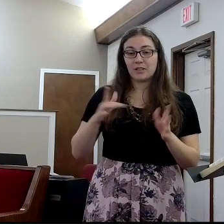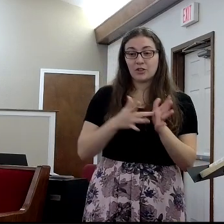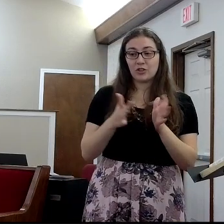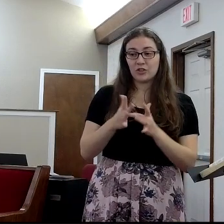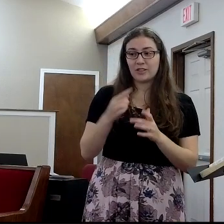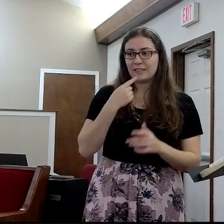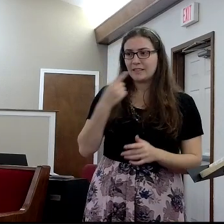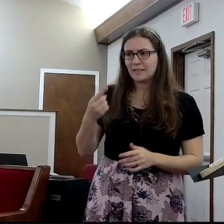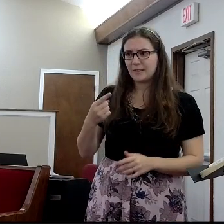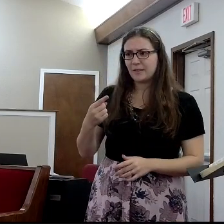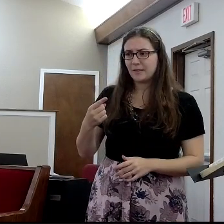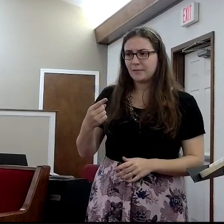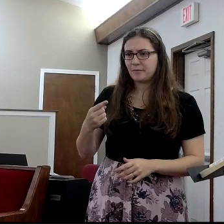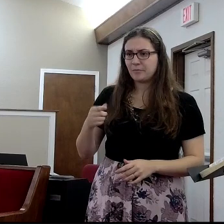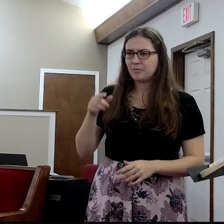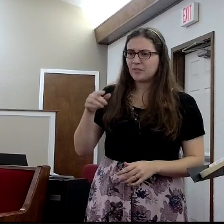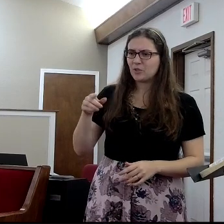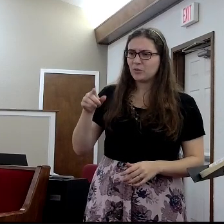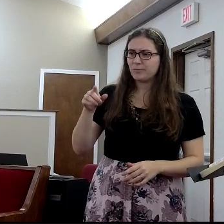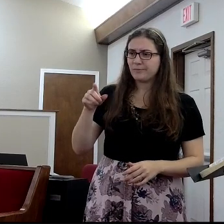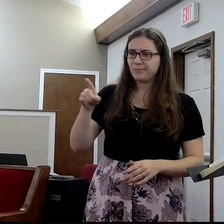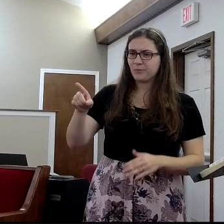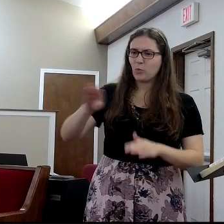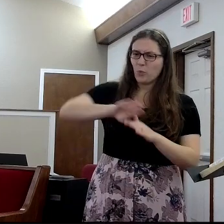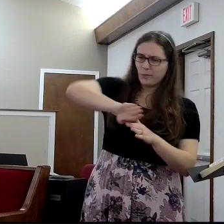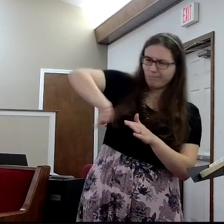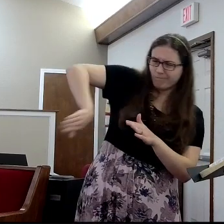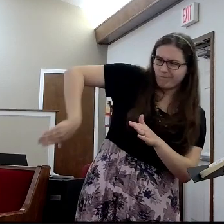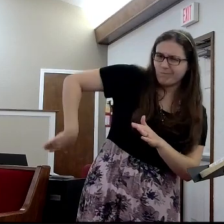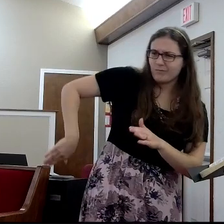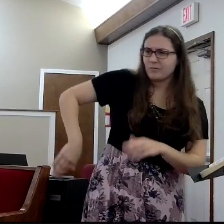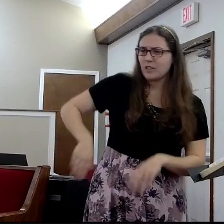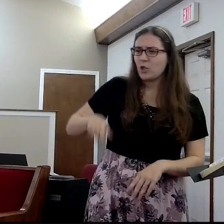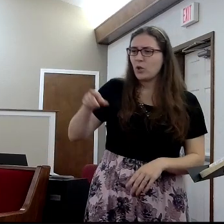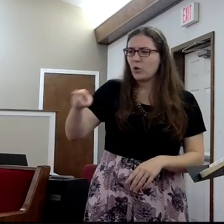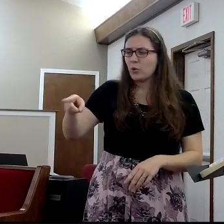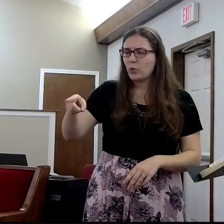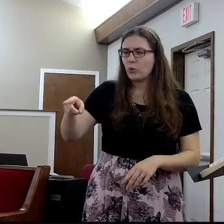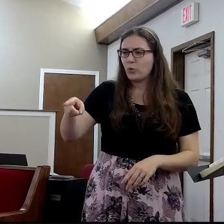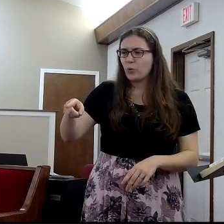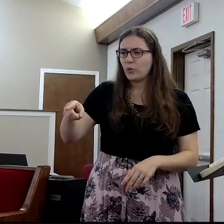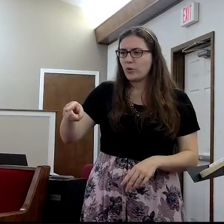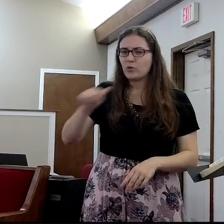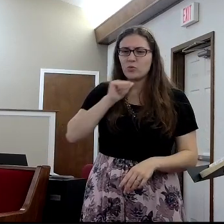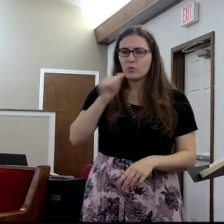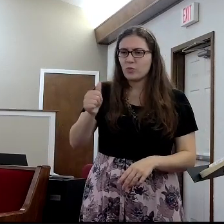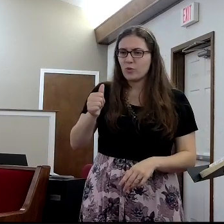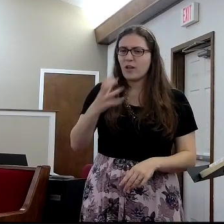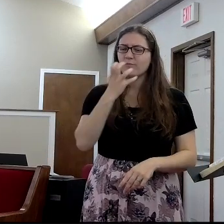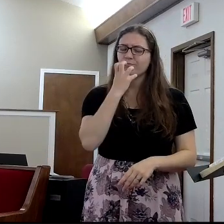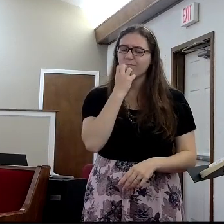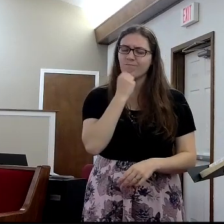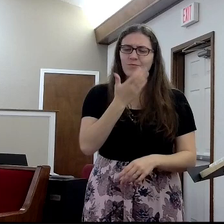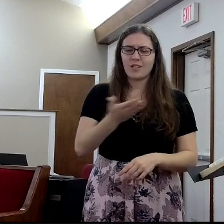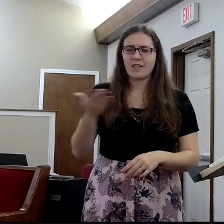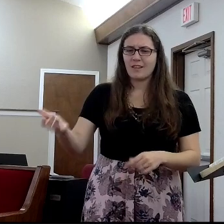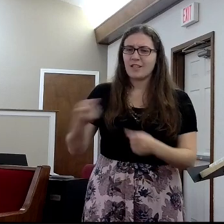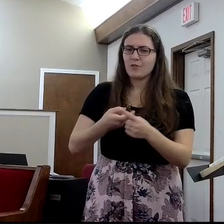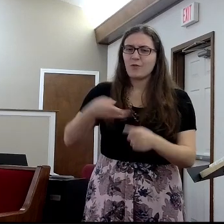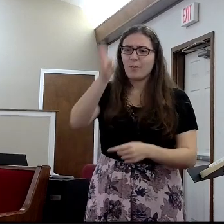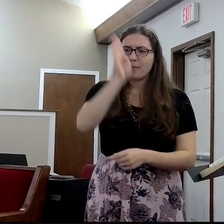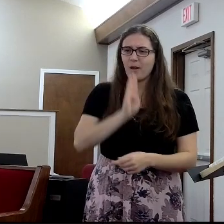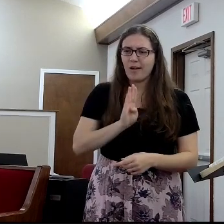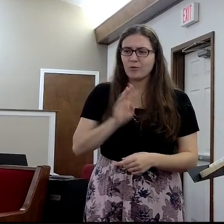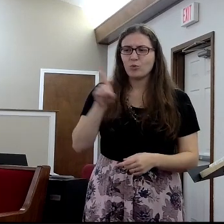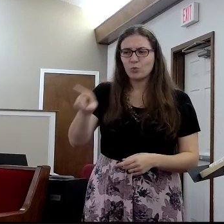had turned about and looked on his disciples, he rebuked Peter, saying, Get thee behind me, Satan, for thou savorest not